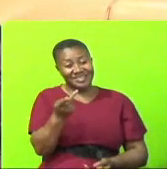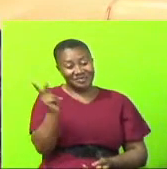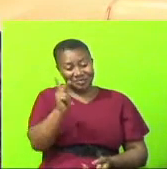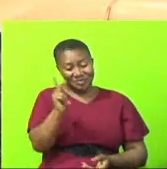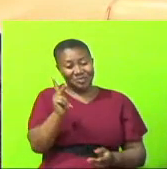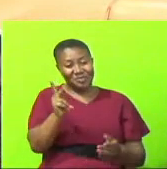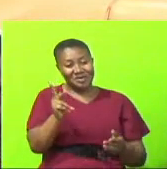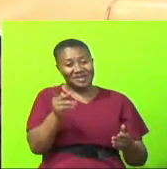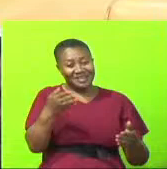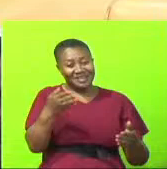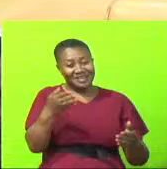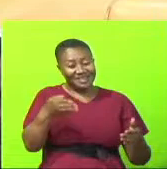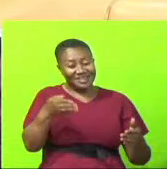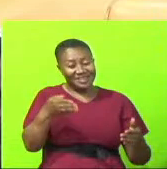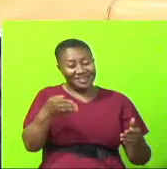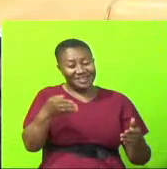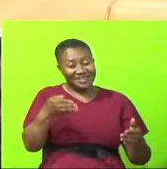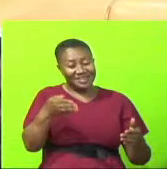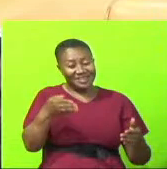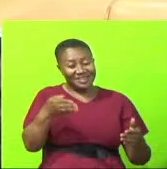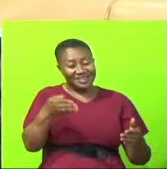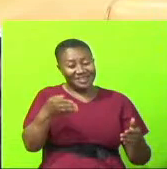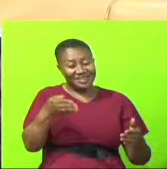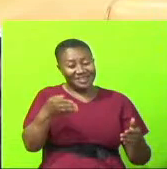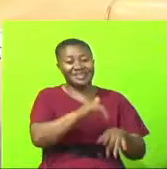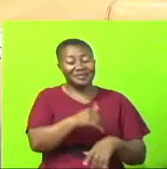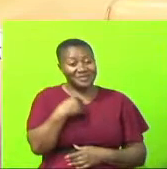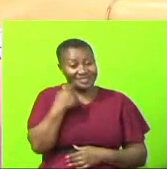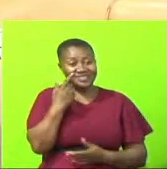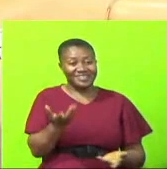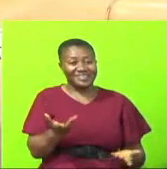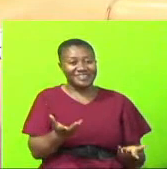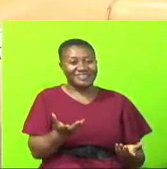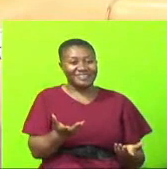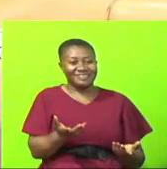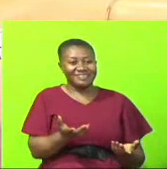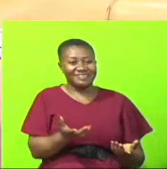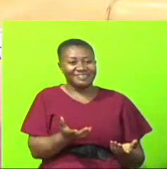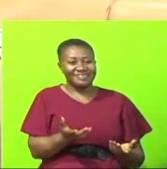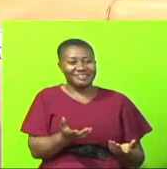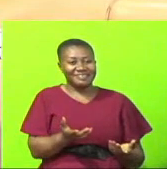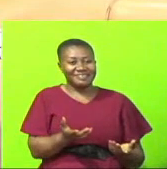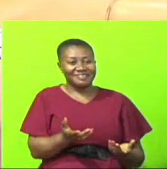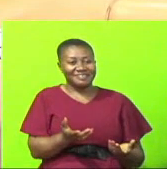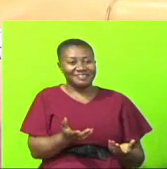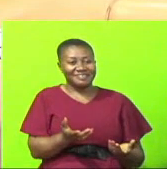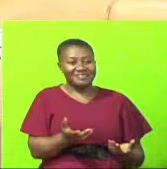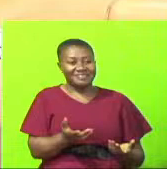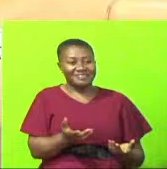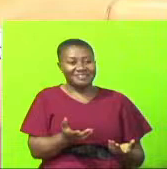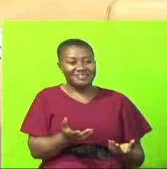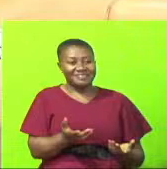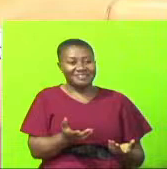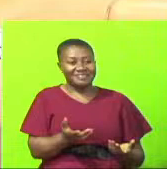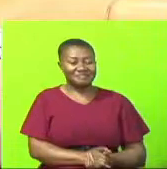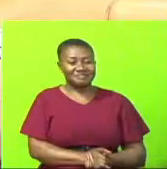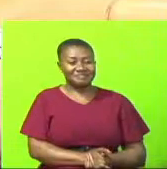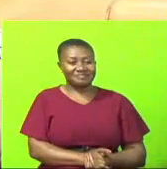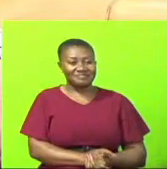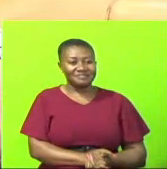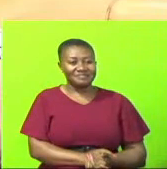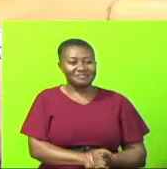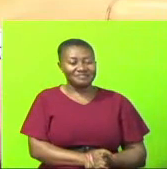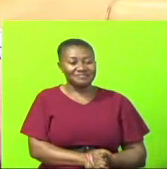he started laughing and saying, where are his glasses? You know, it was a preemptive strike. And Mr. Speaker, I was right in my